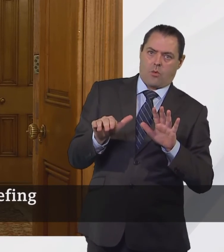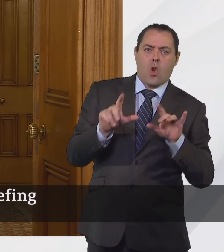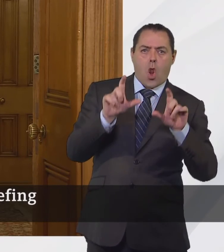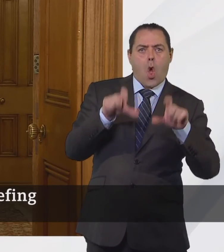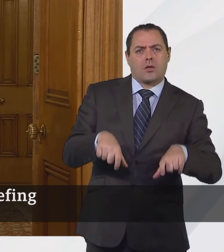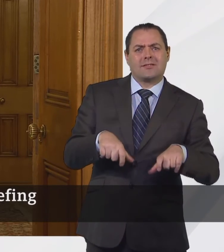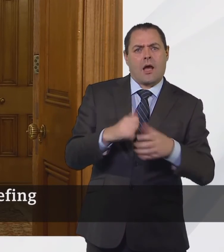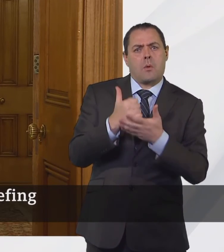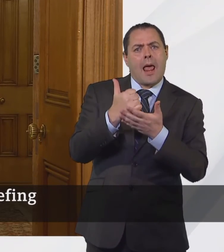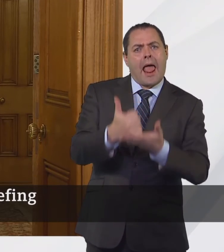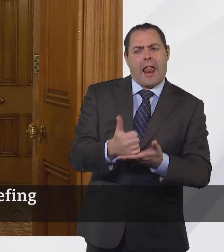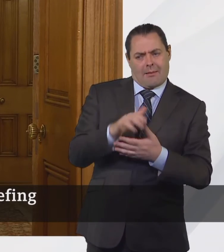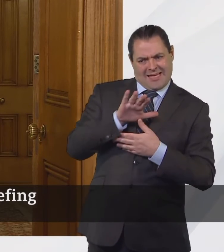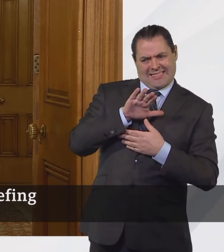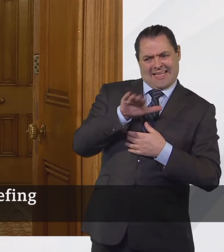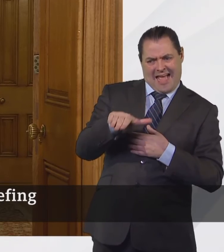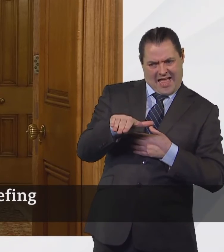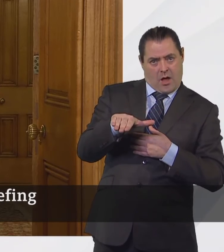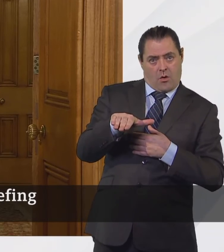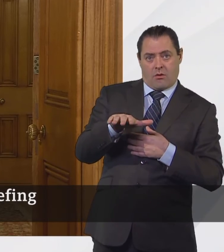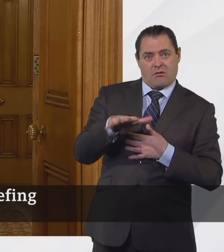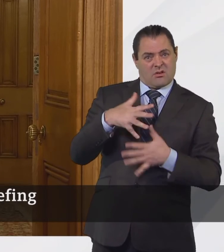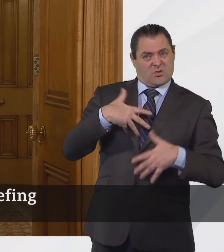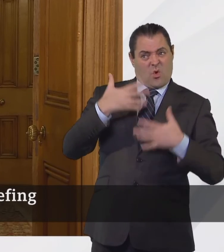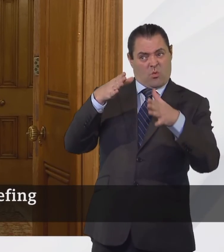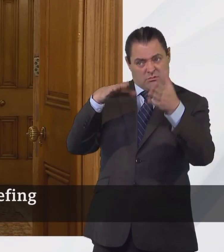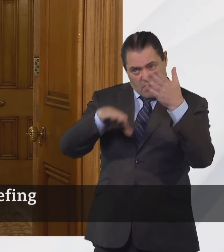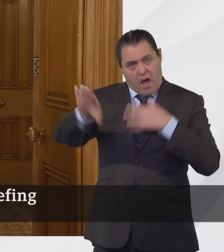So there is a substantial